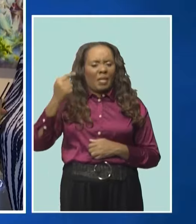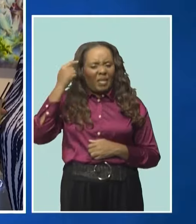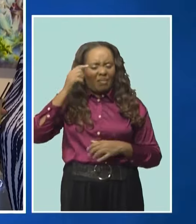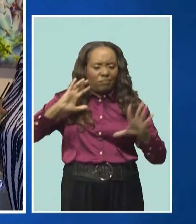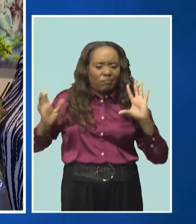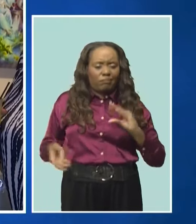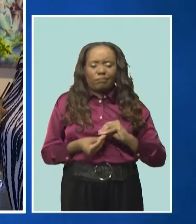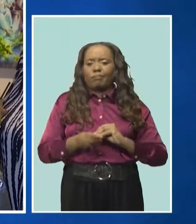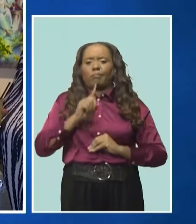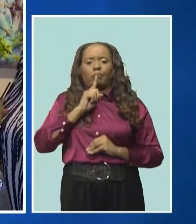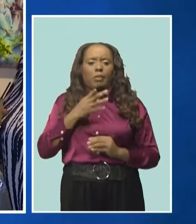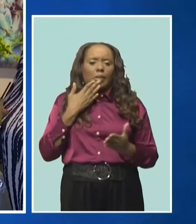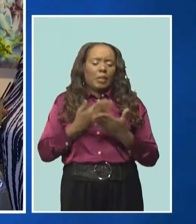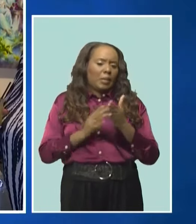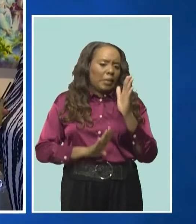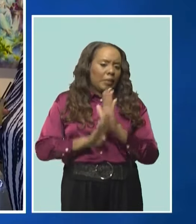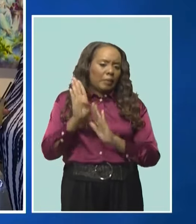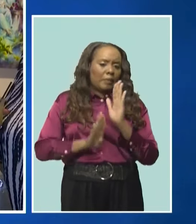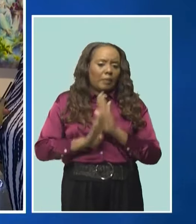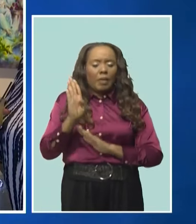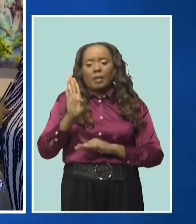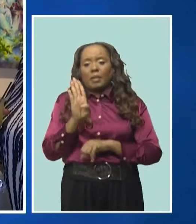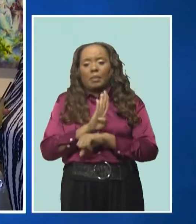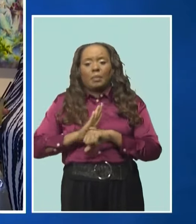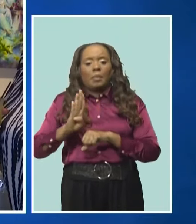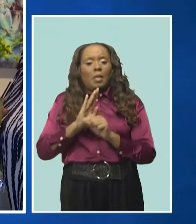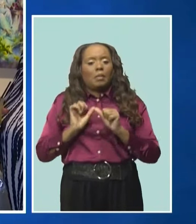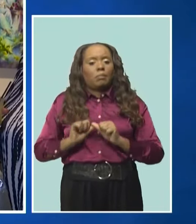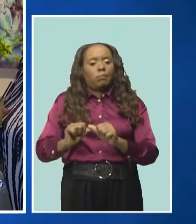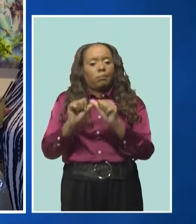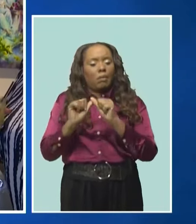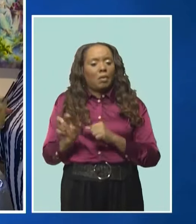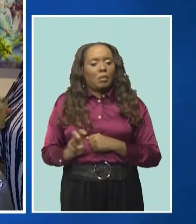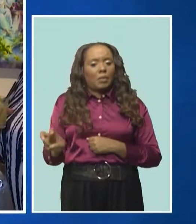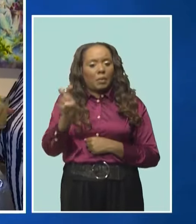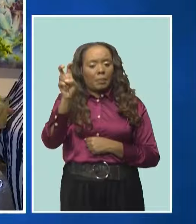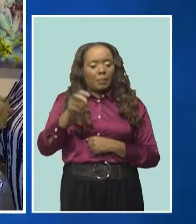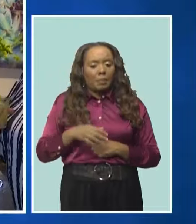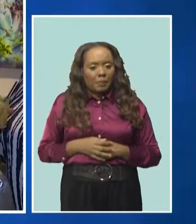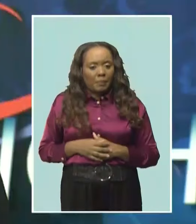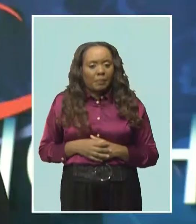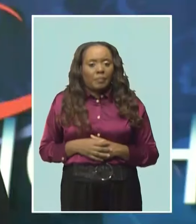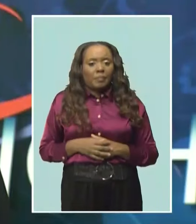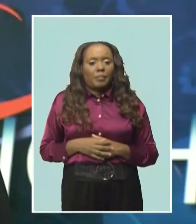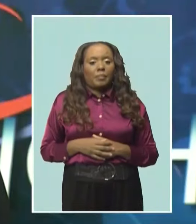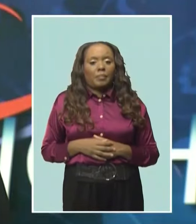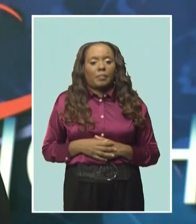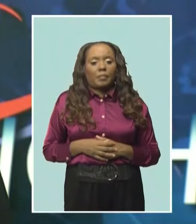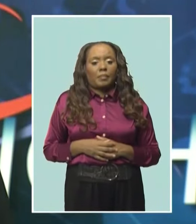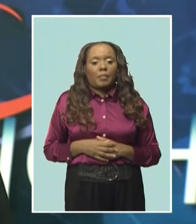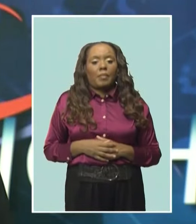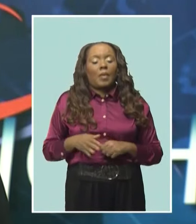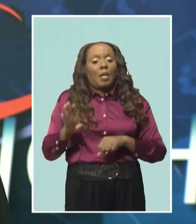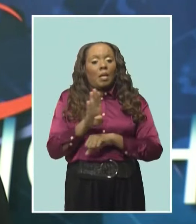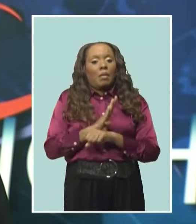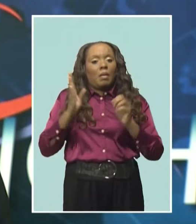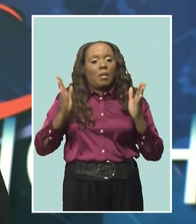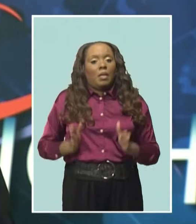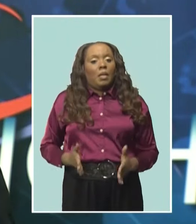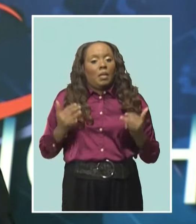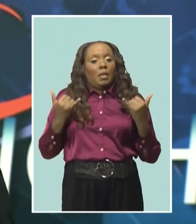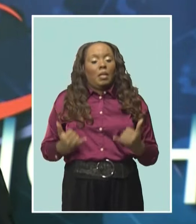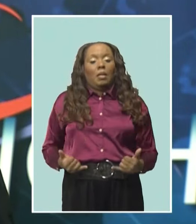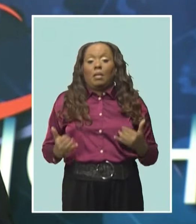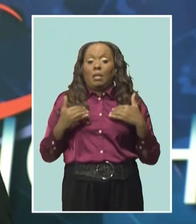augurs well for the development and the sustainability of the tourism sector in Barbados. Barbadians now have the